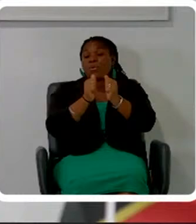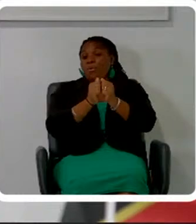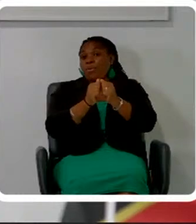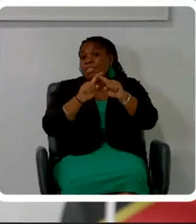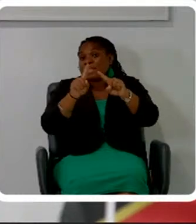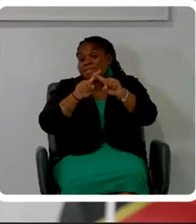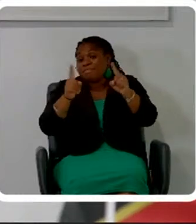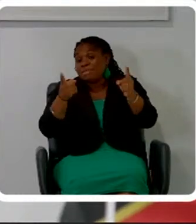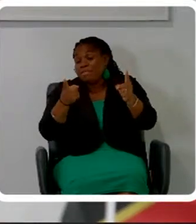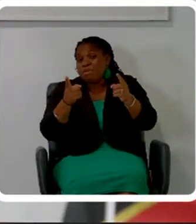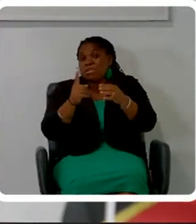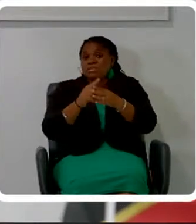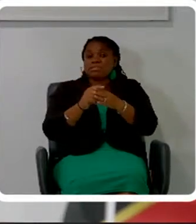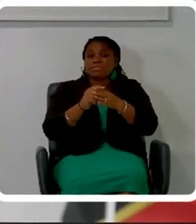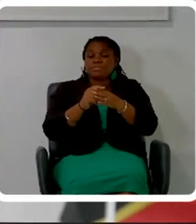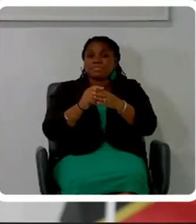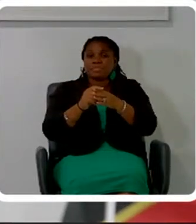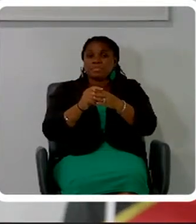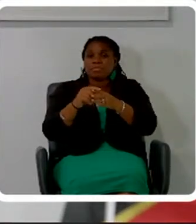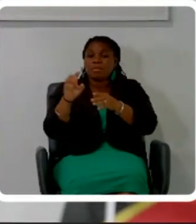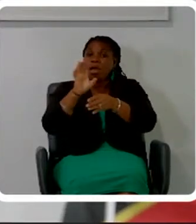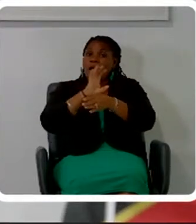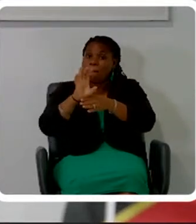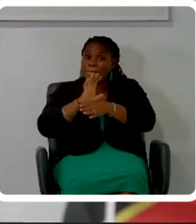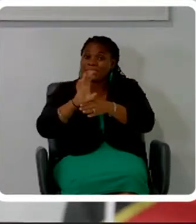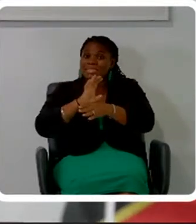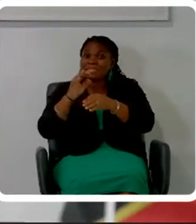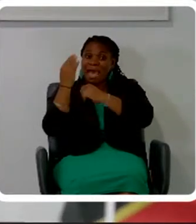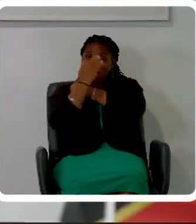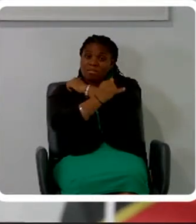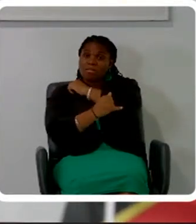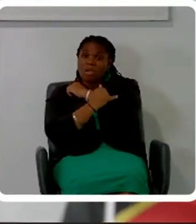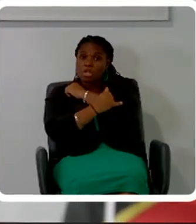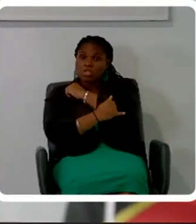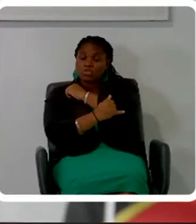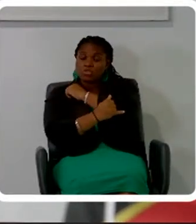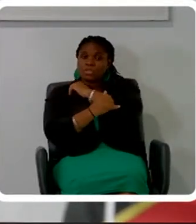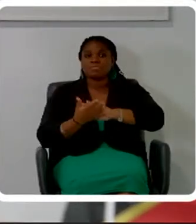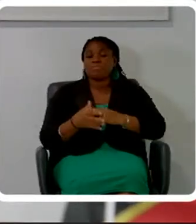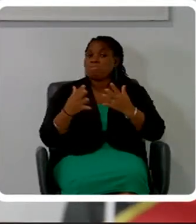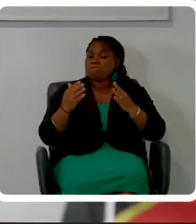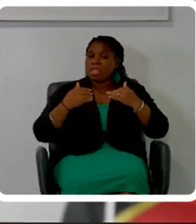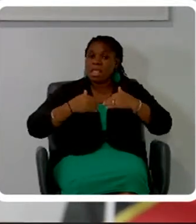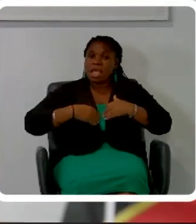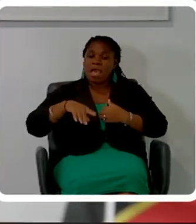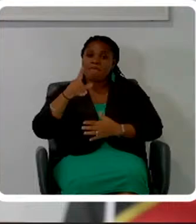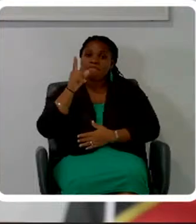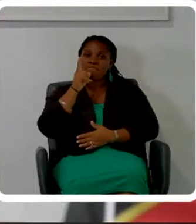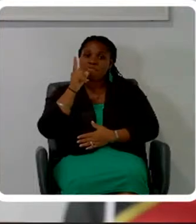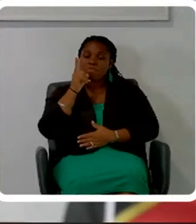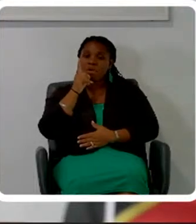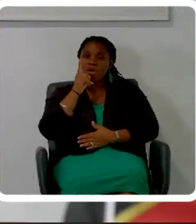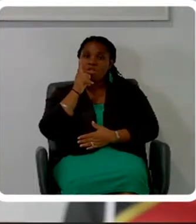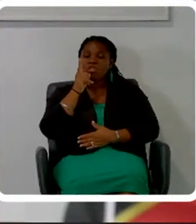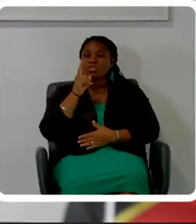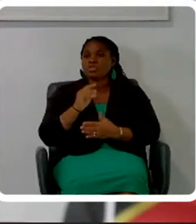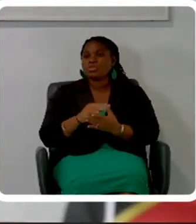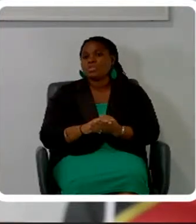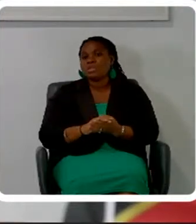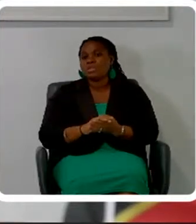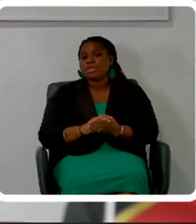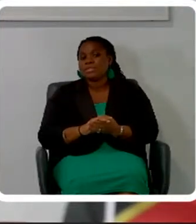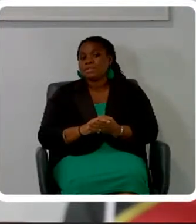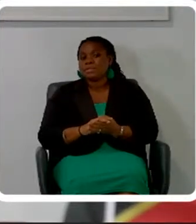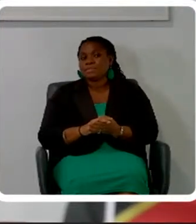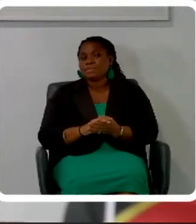policy launch held by the German Chancellor Scholz and the Samoan Prime Minister, where I also